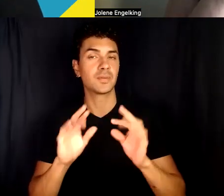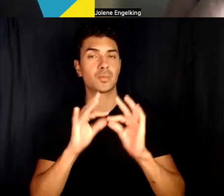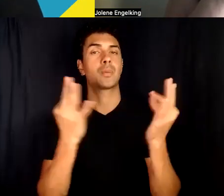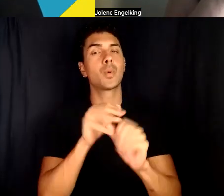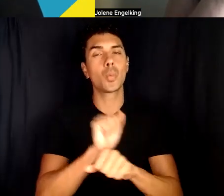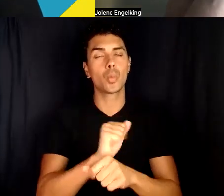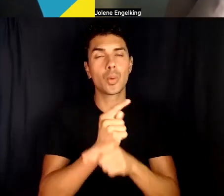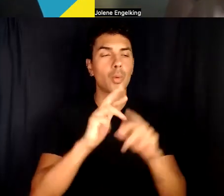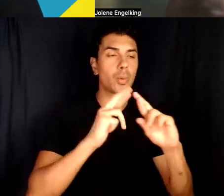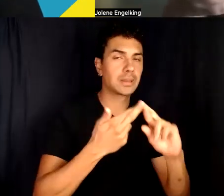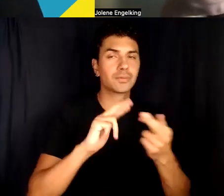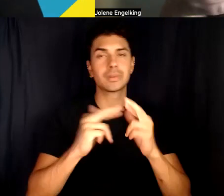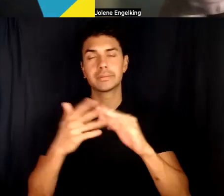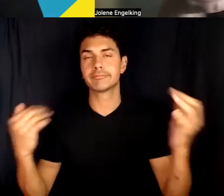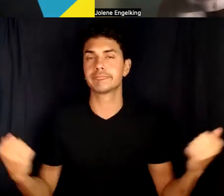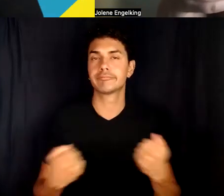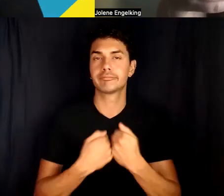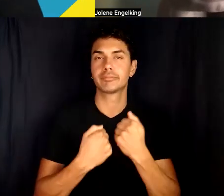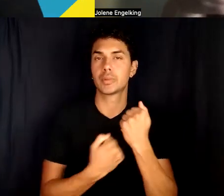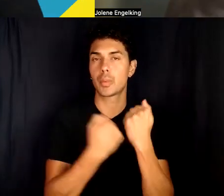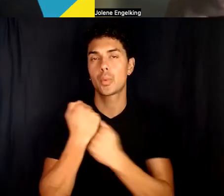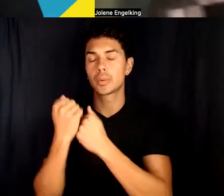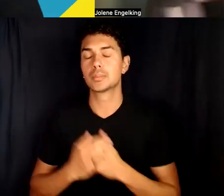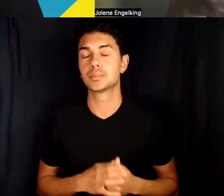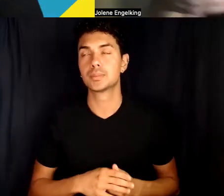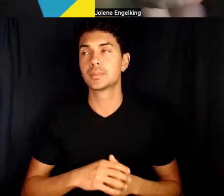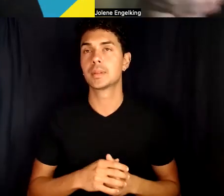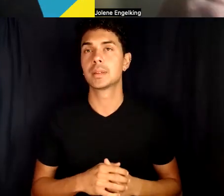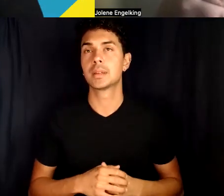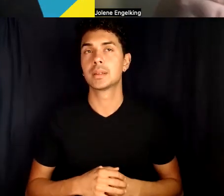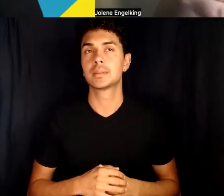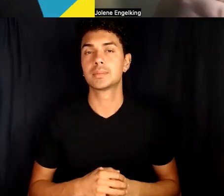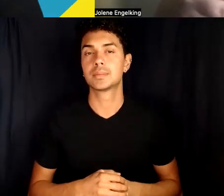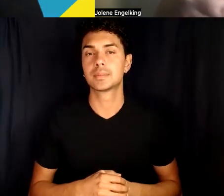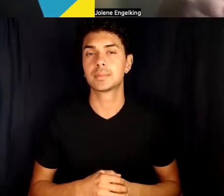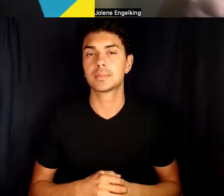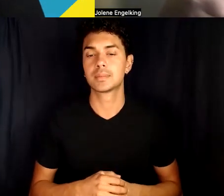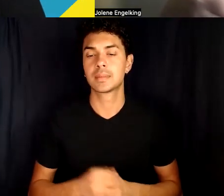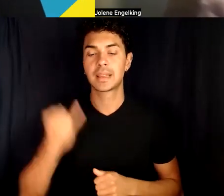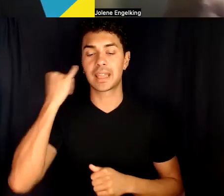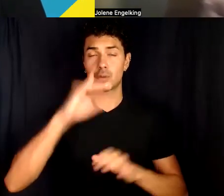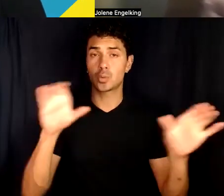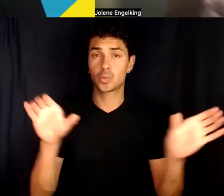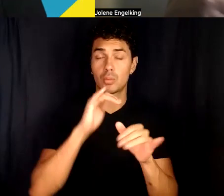weird, it inherently creates an even stronger like division between folks, right?